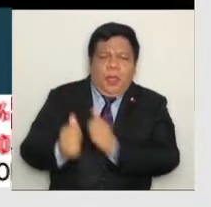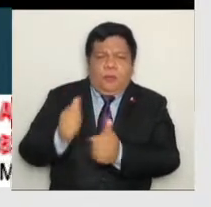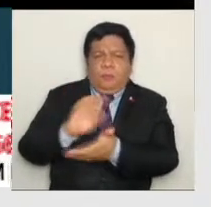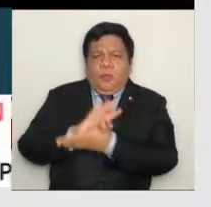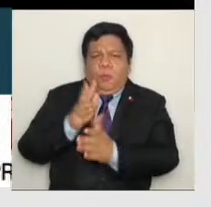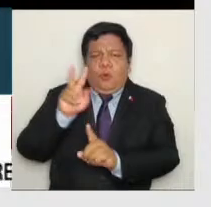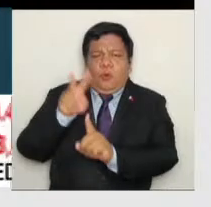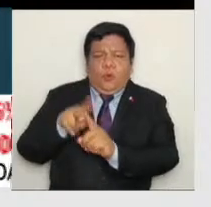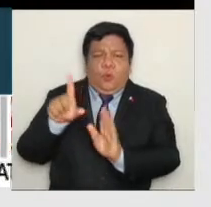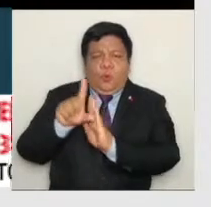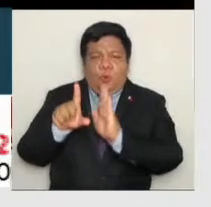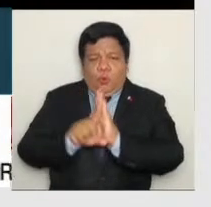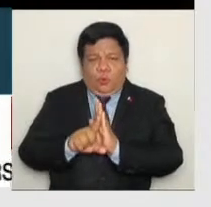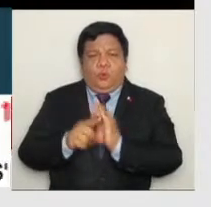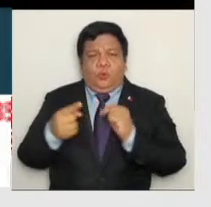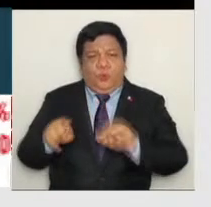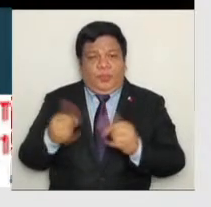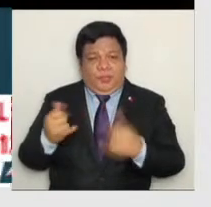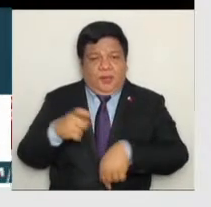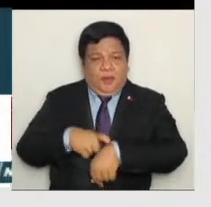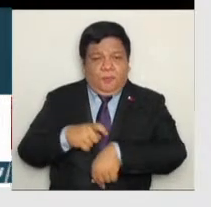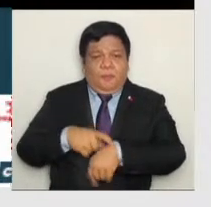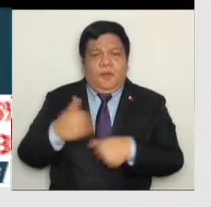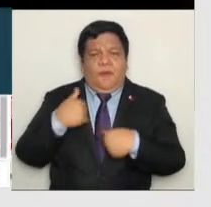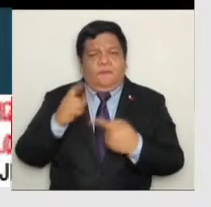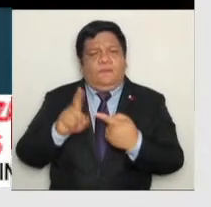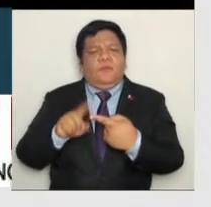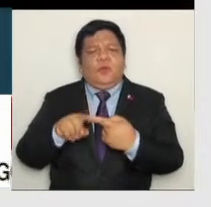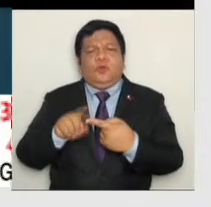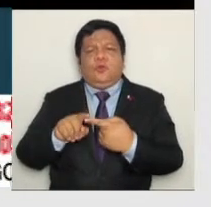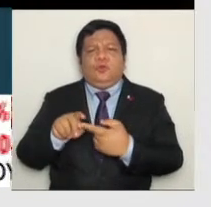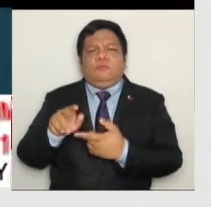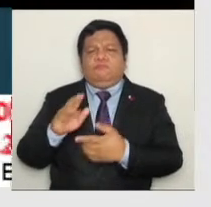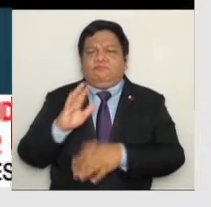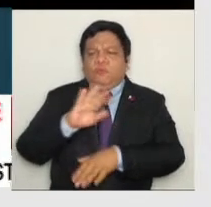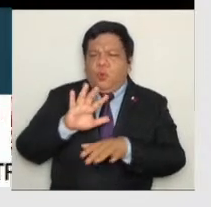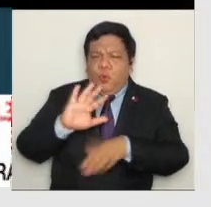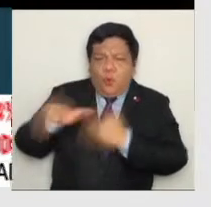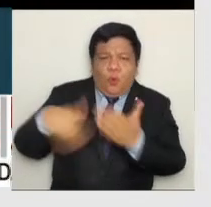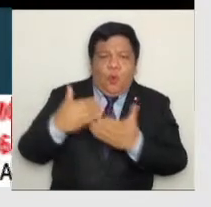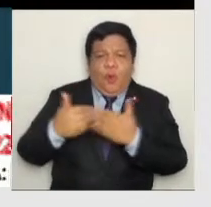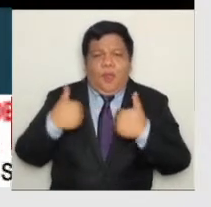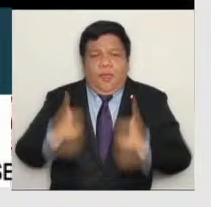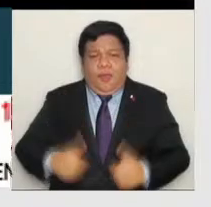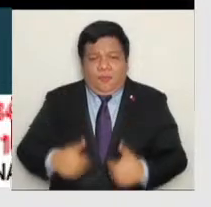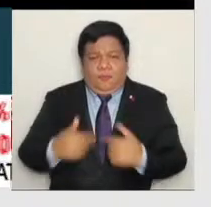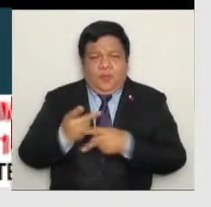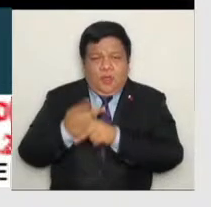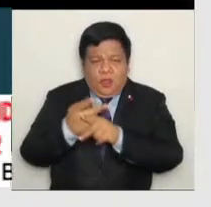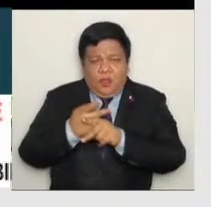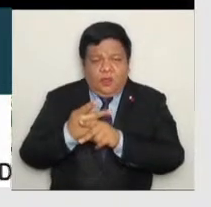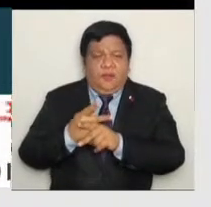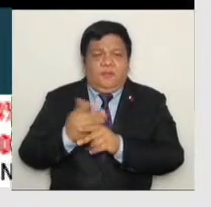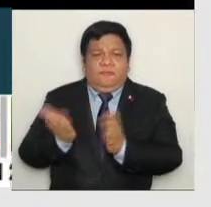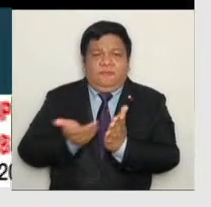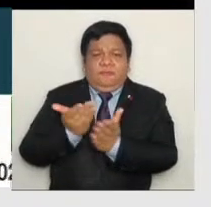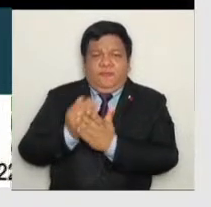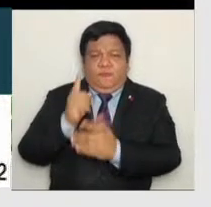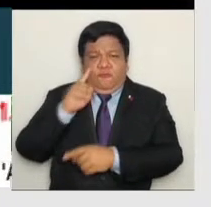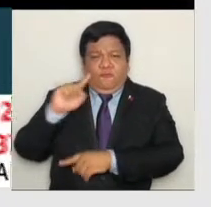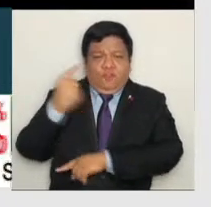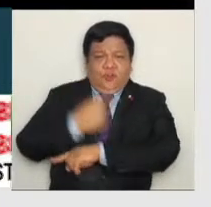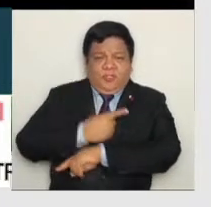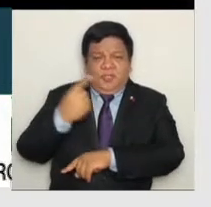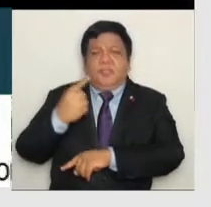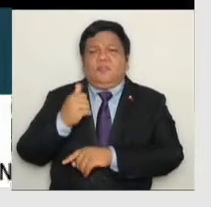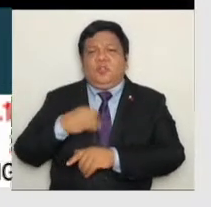Duterte administration. There's the universal health care, which we're all benefiting from now, which I filed in the first day, first hour of